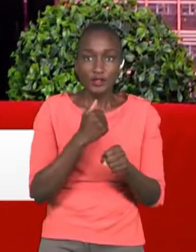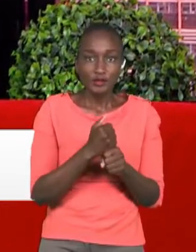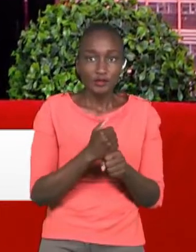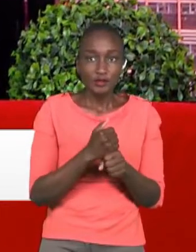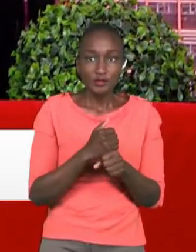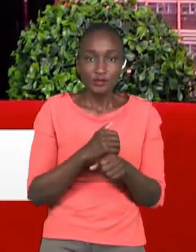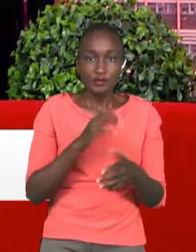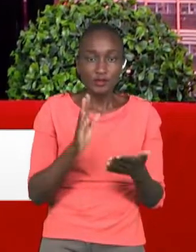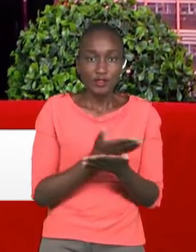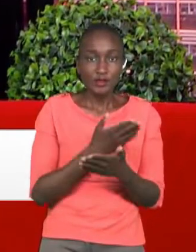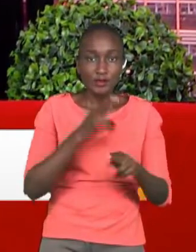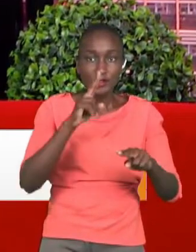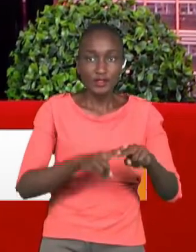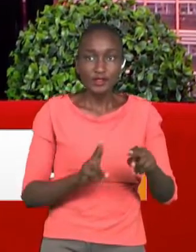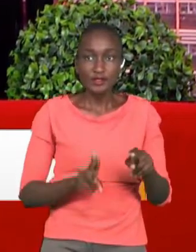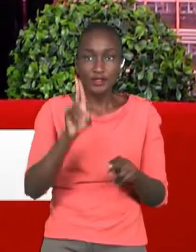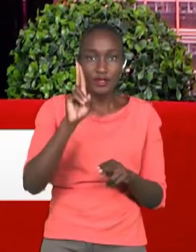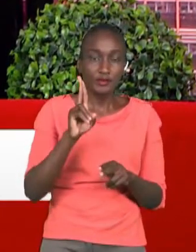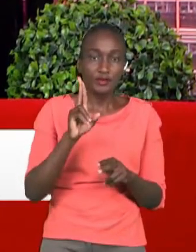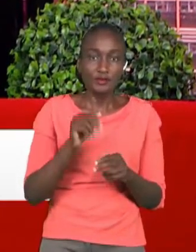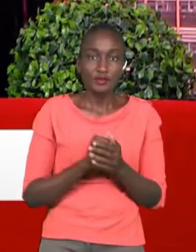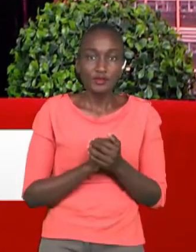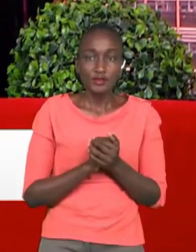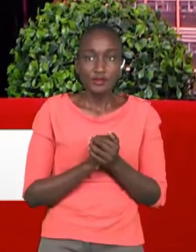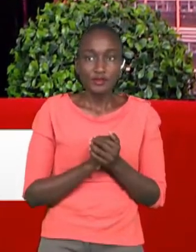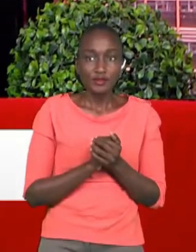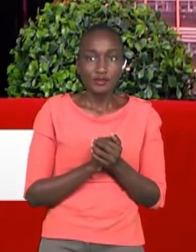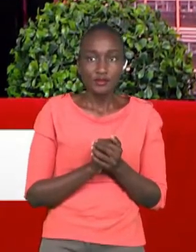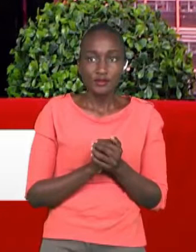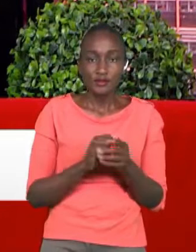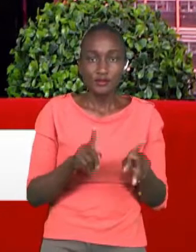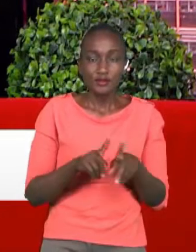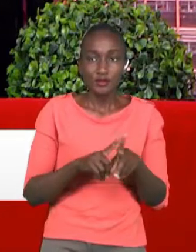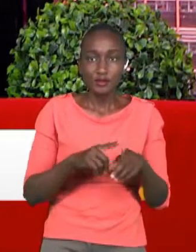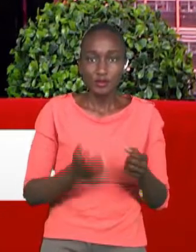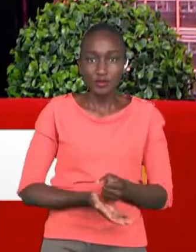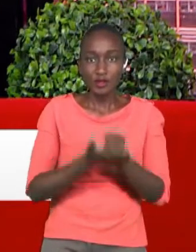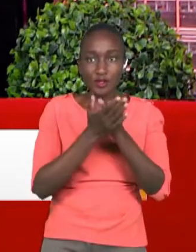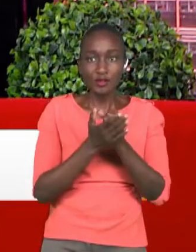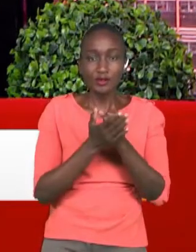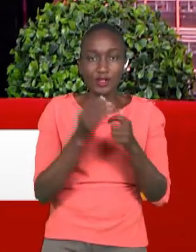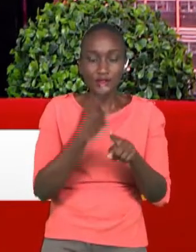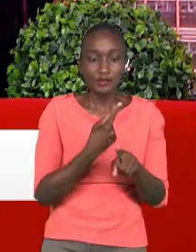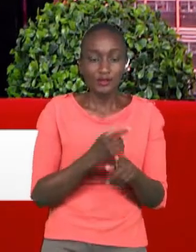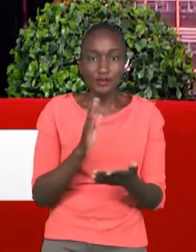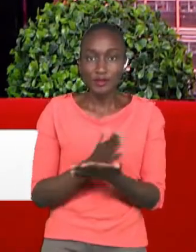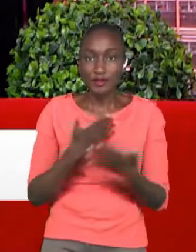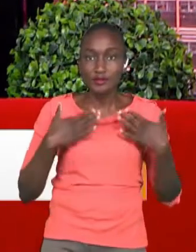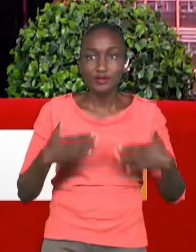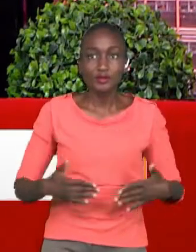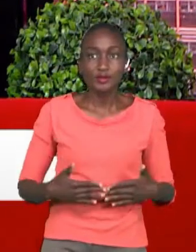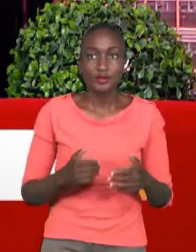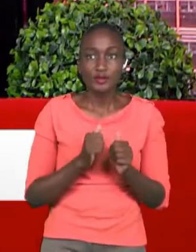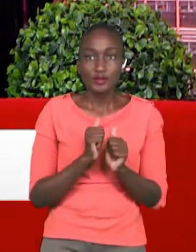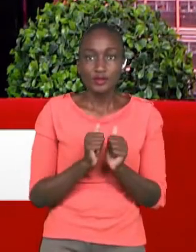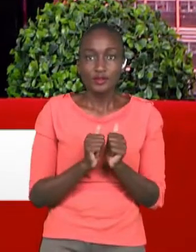to mobilize your major joints of your body like ankle, knee, and hip. wrist, elbow, and shoulder. Mm-hmm. They're just